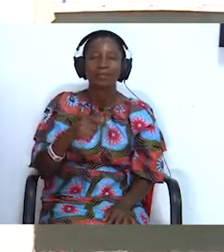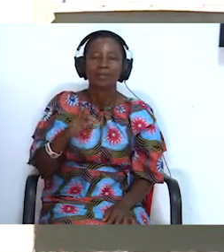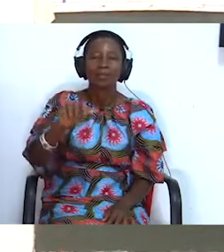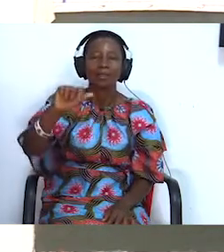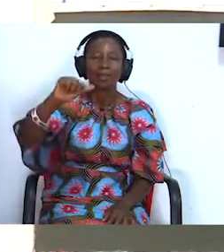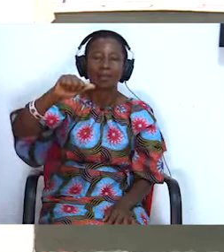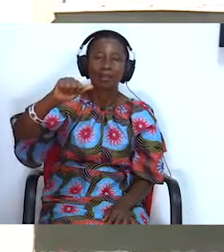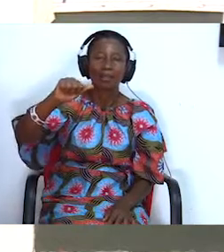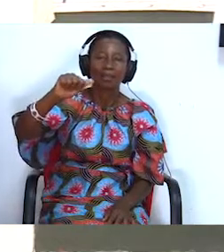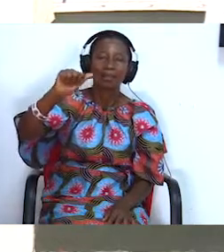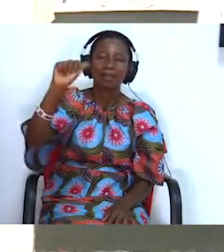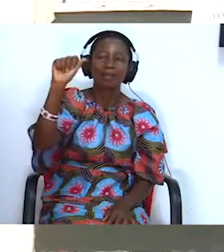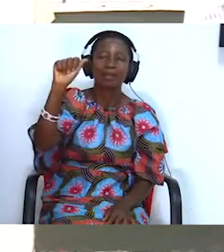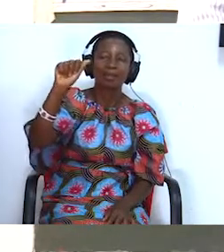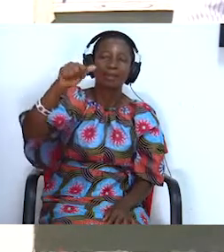I have another one.